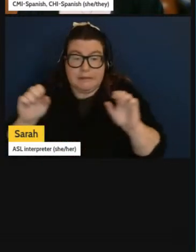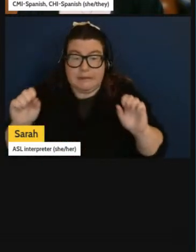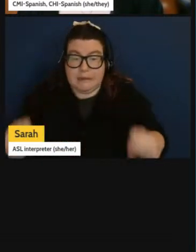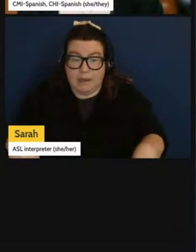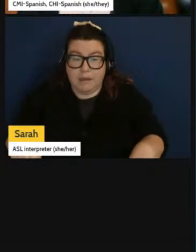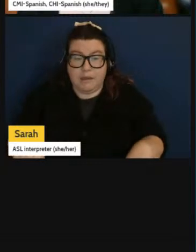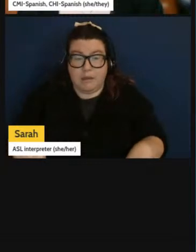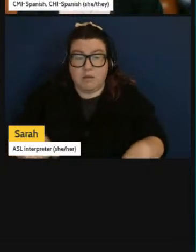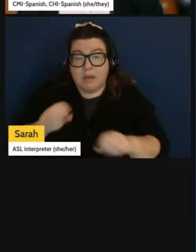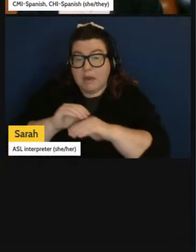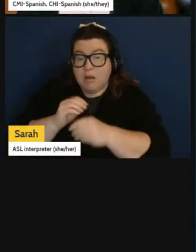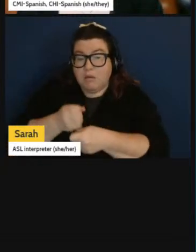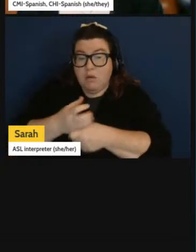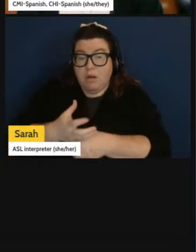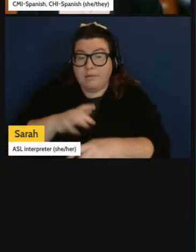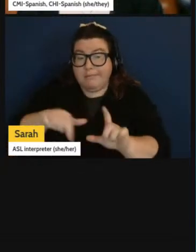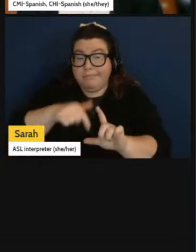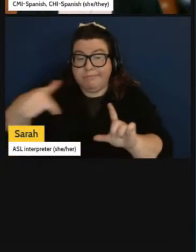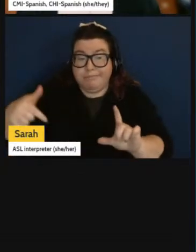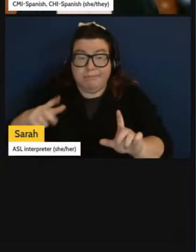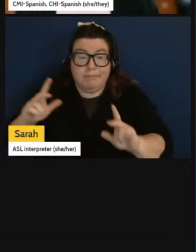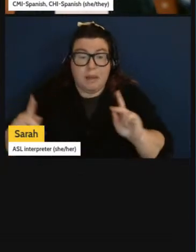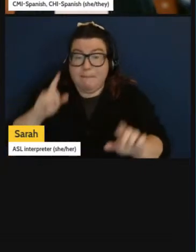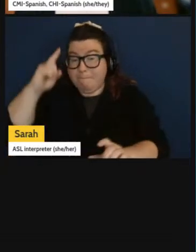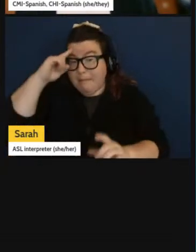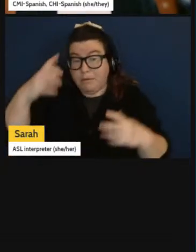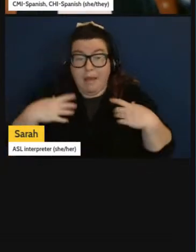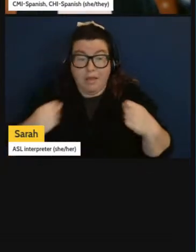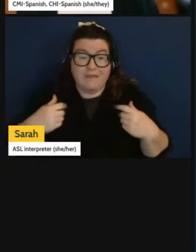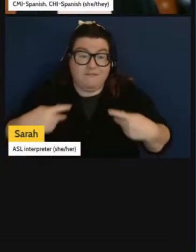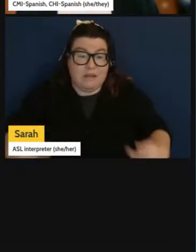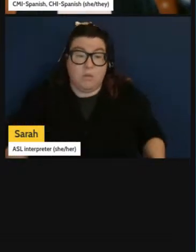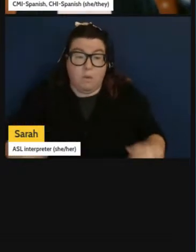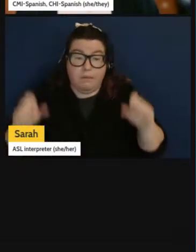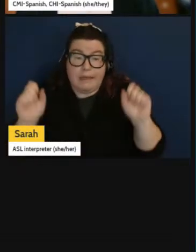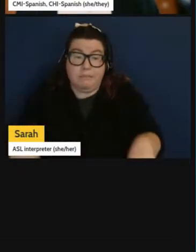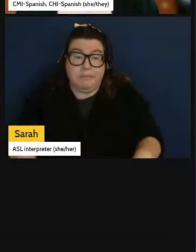which can affect LGBTQ folks' mental health and even their physical health.